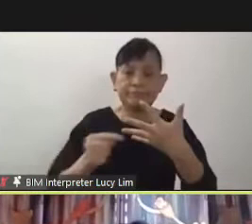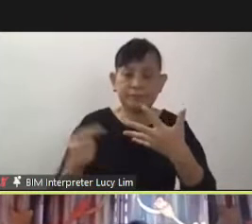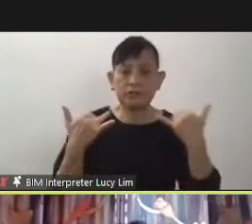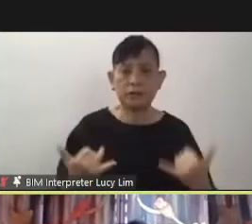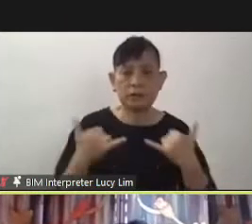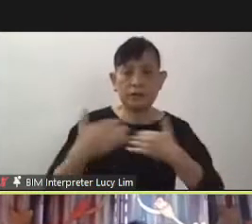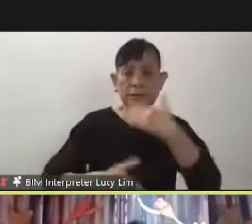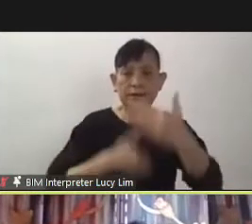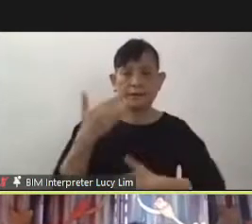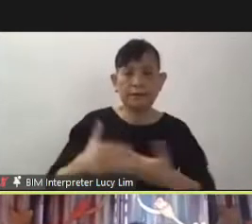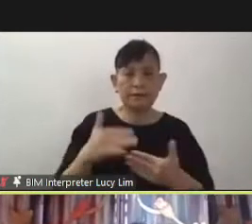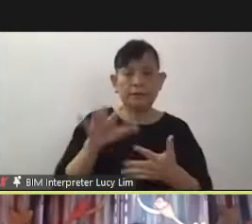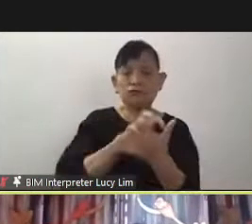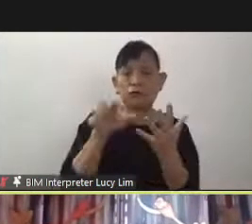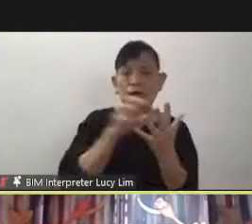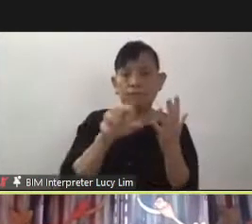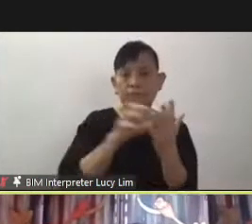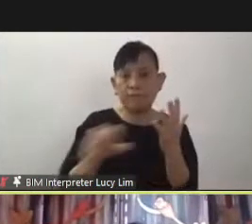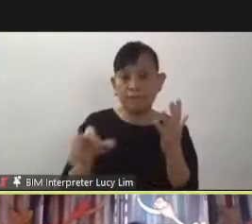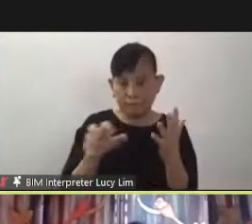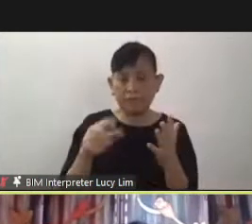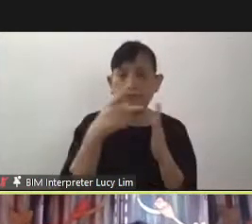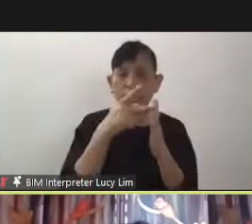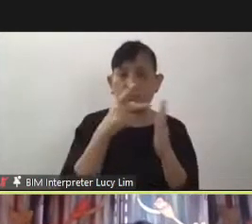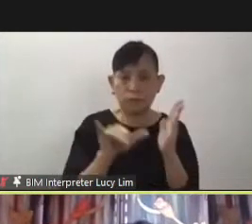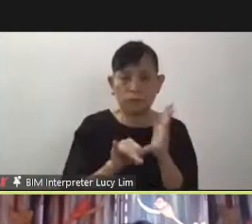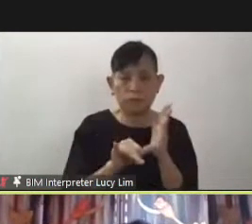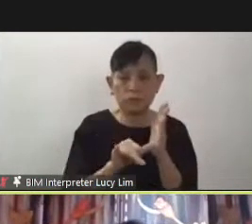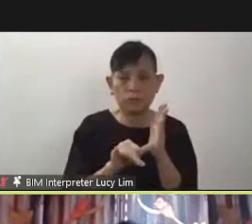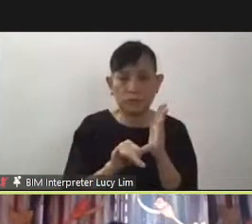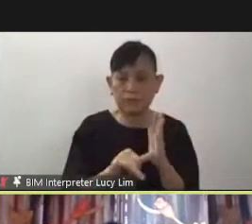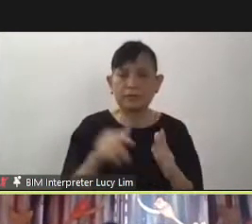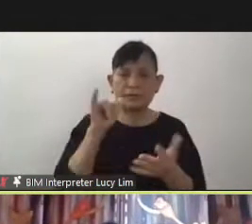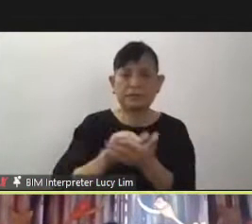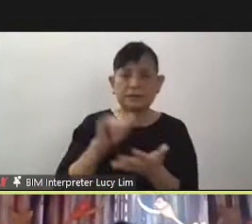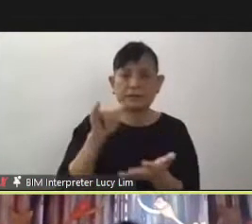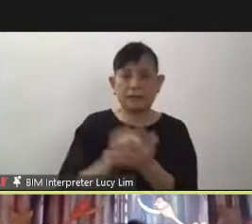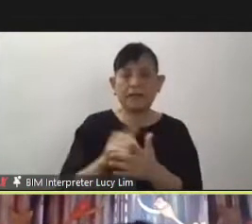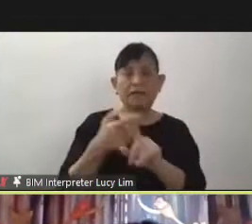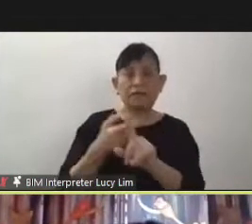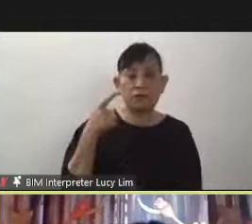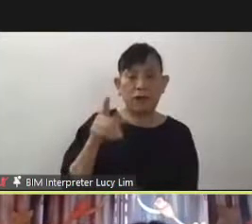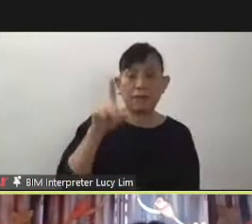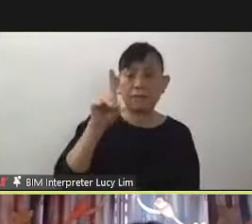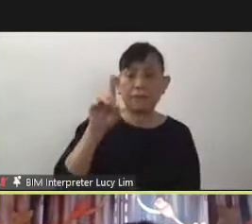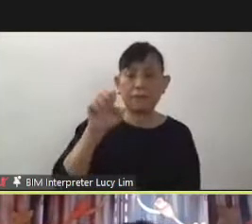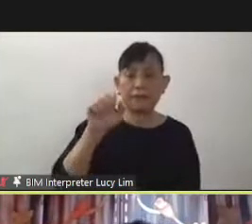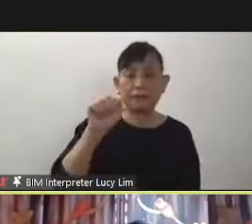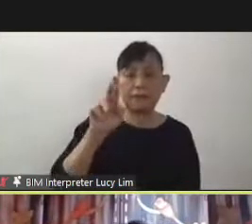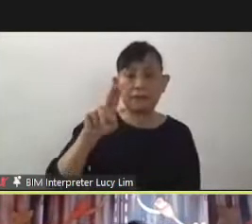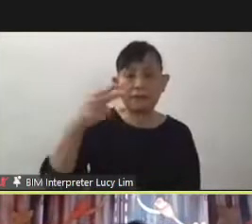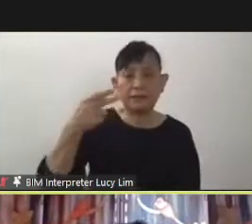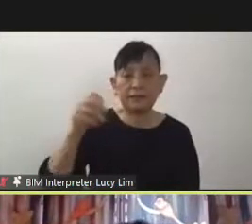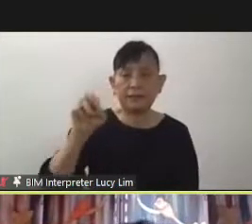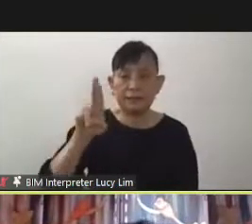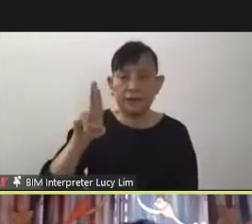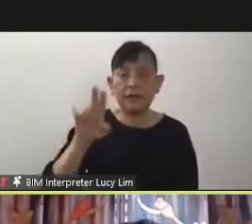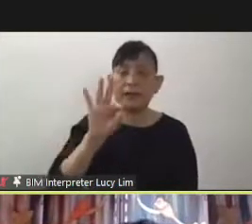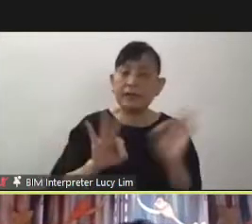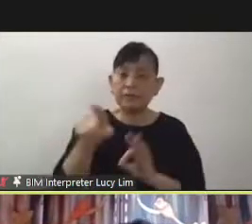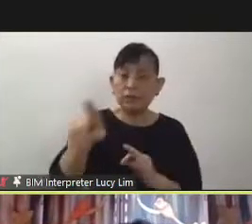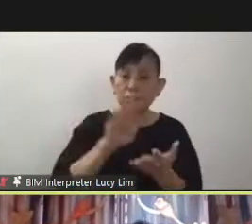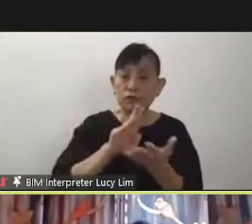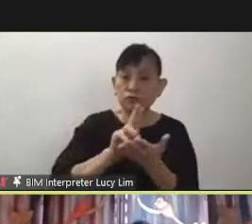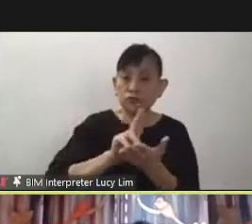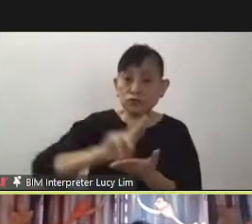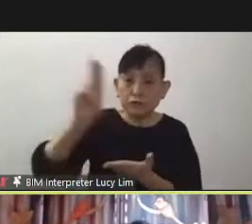of drafting the policy. So that's all from us from dearHER. We hope that you, if you are a university student, especially